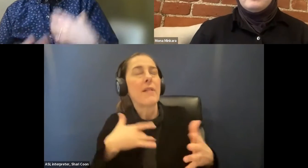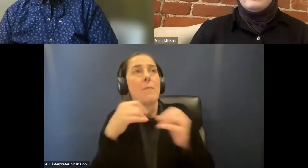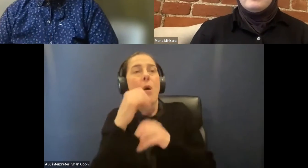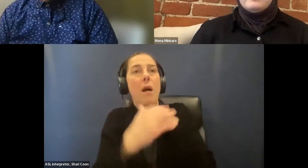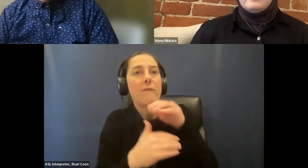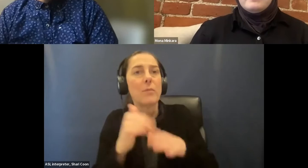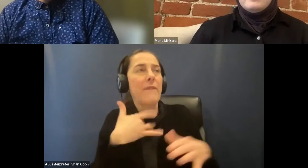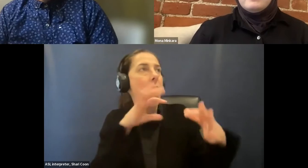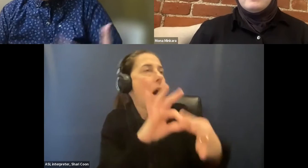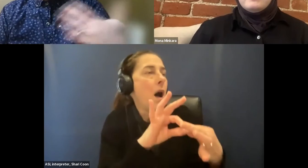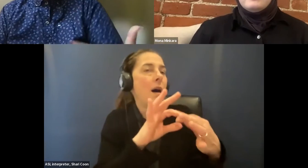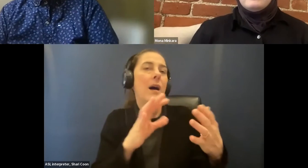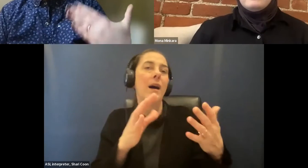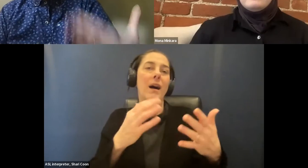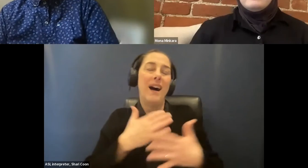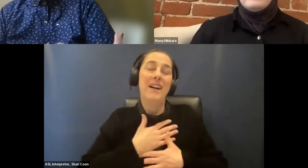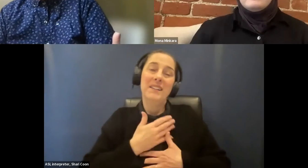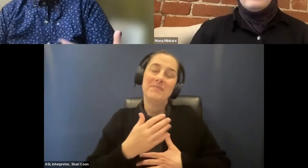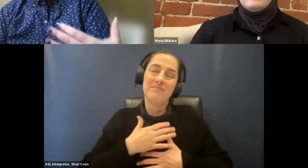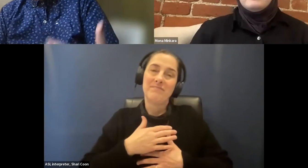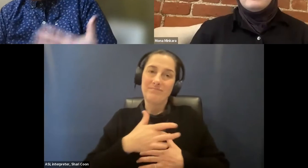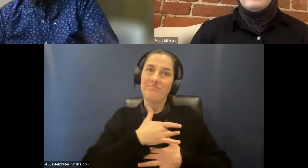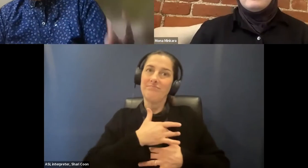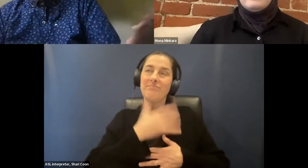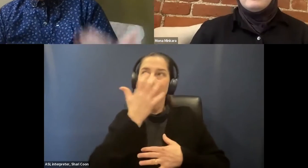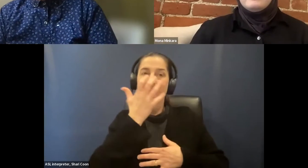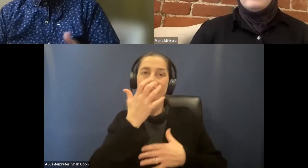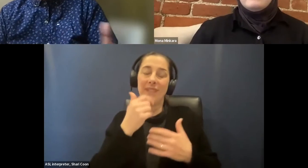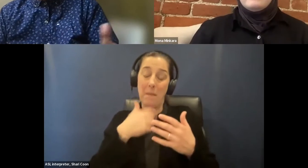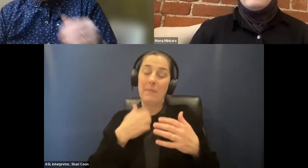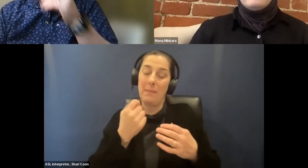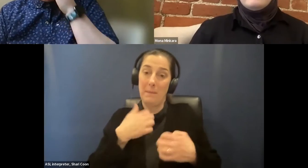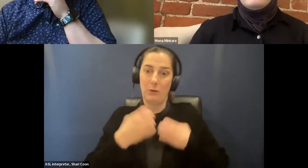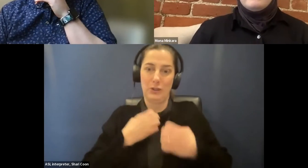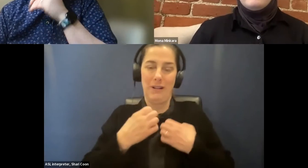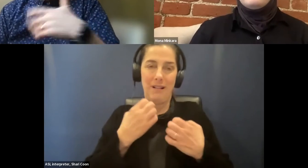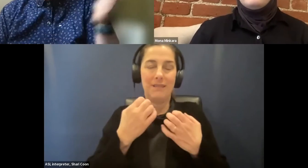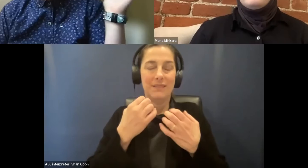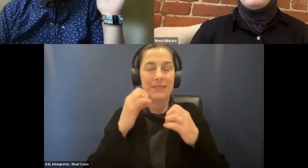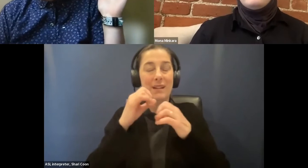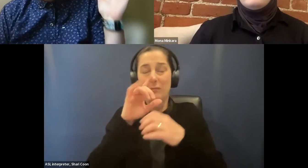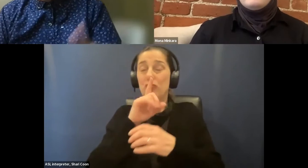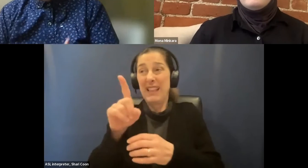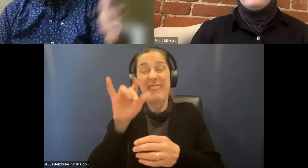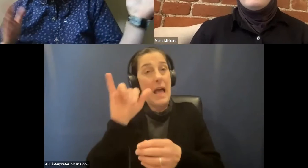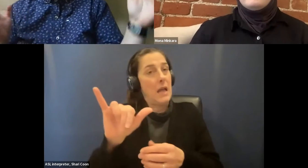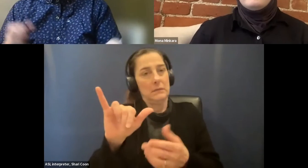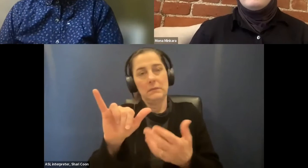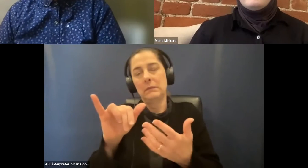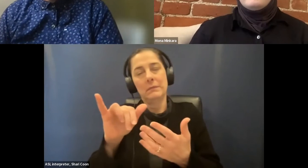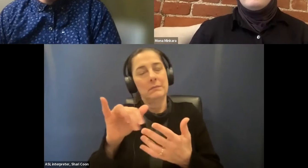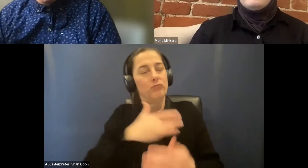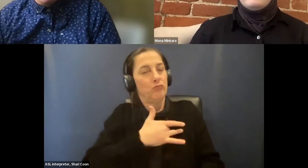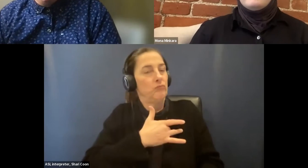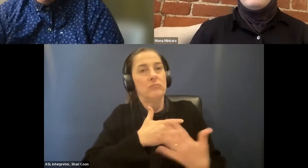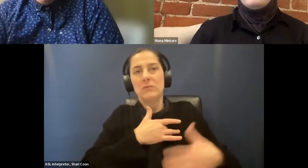getting all choked up, but it really is so meaningful for me that I'm just going to keep doing it until, the